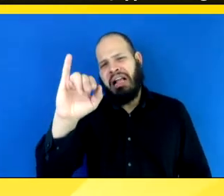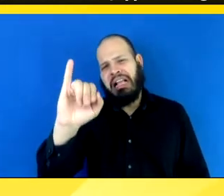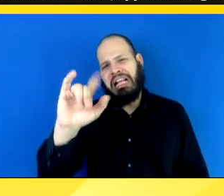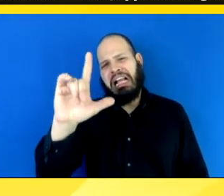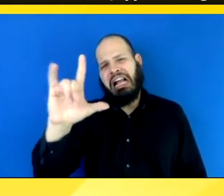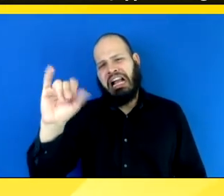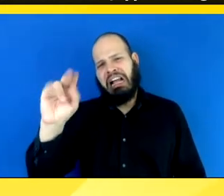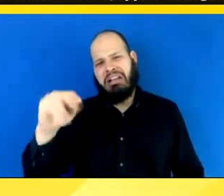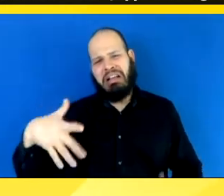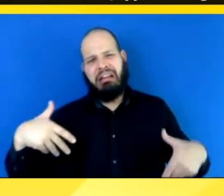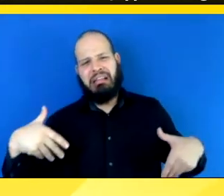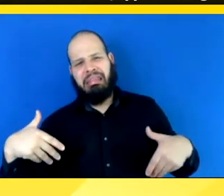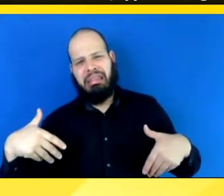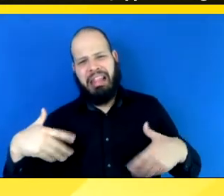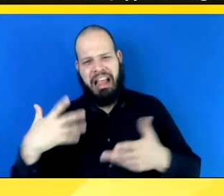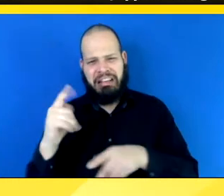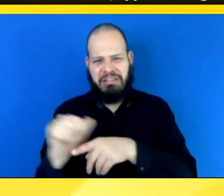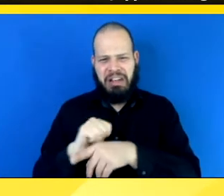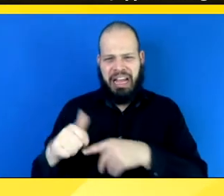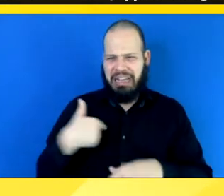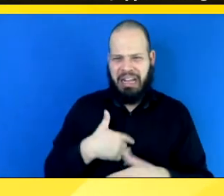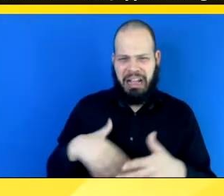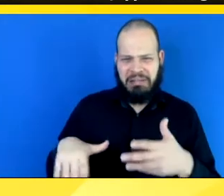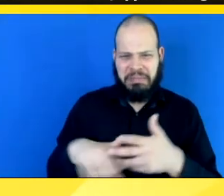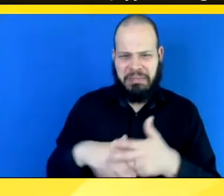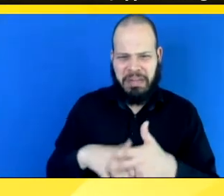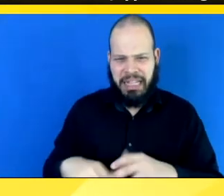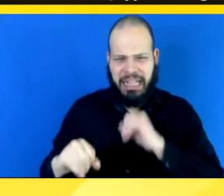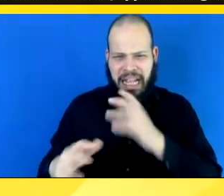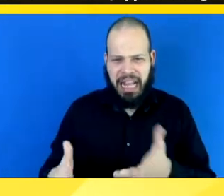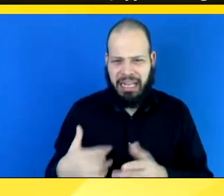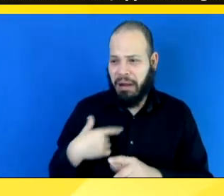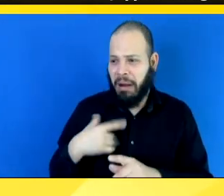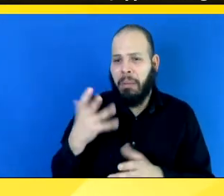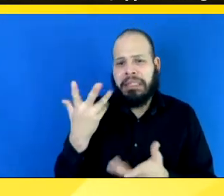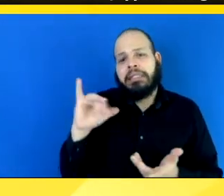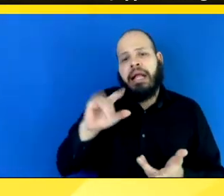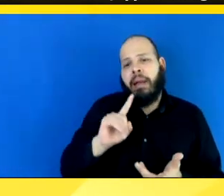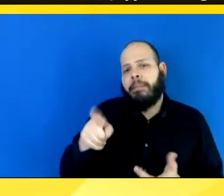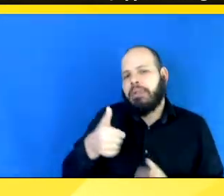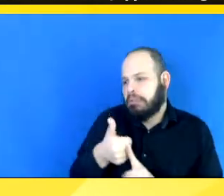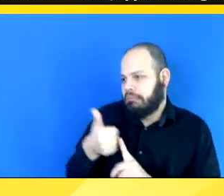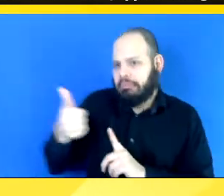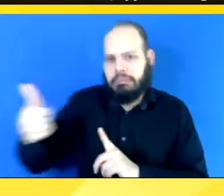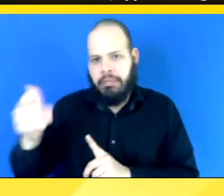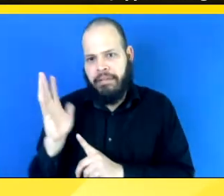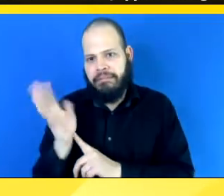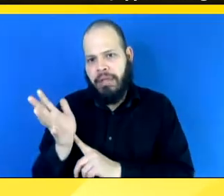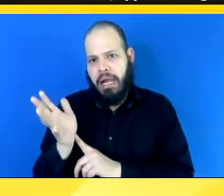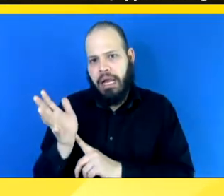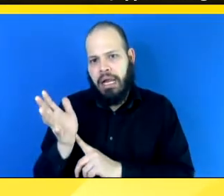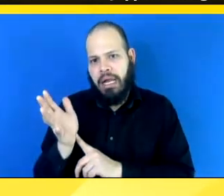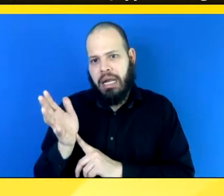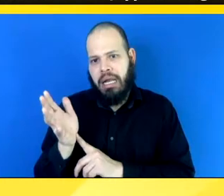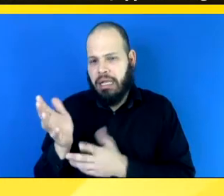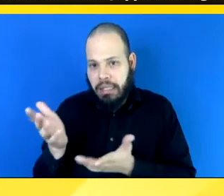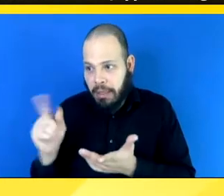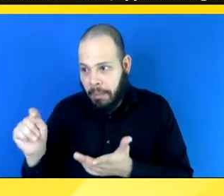go to the bathroom, it's going to take me 5 minutes to get there. Wow. When I get there, that don't necessarily